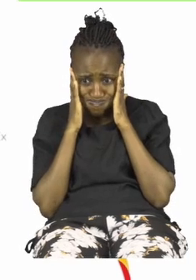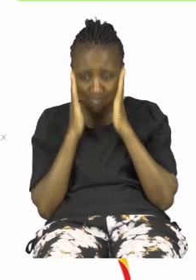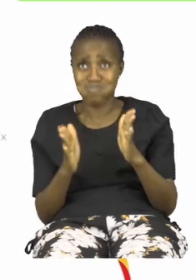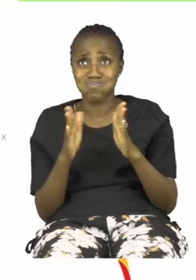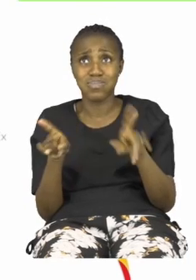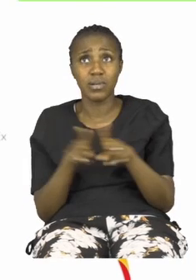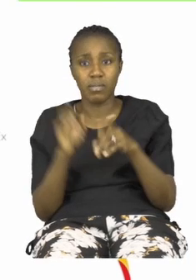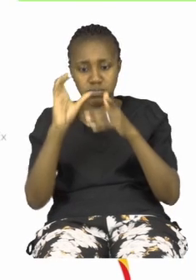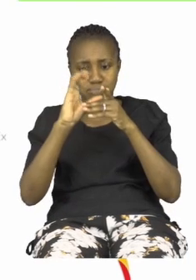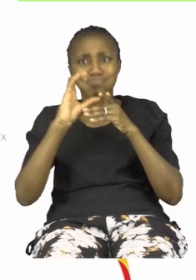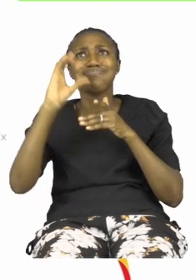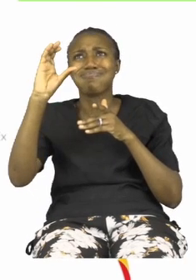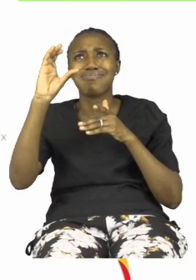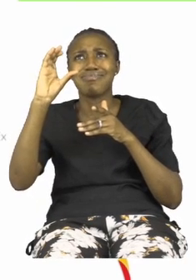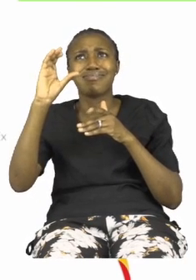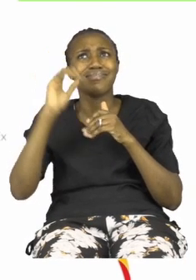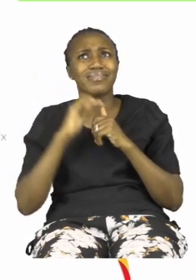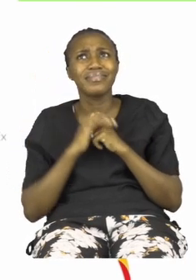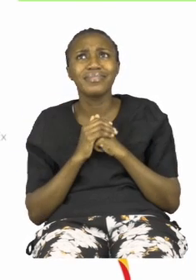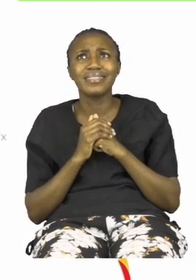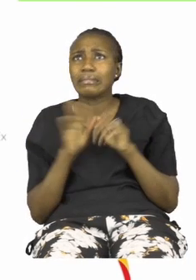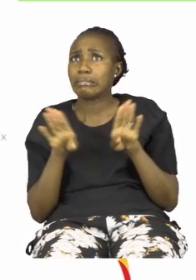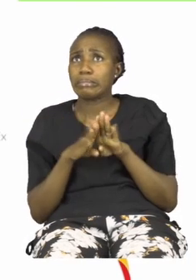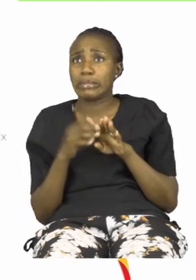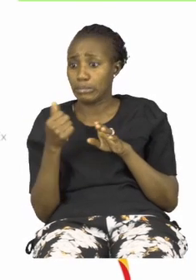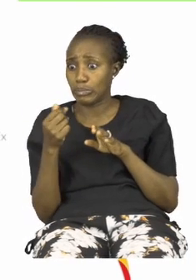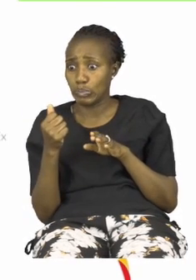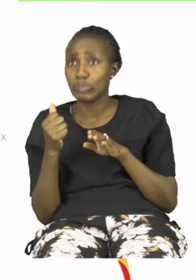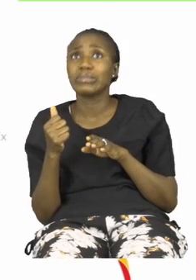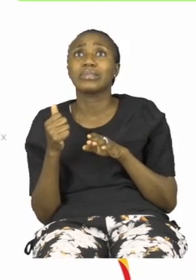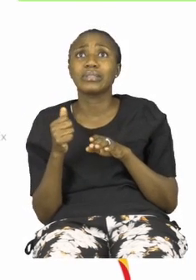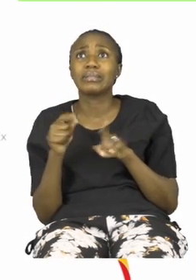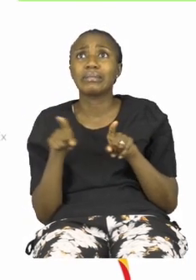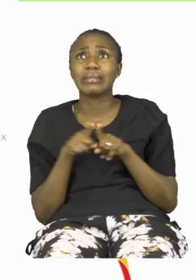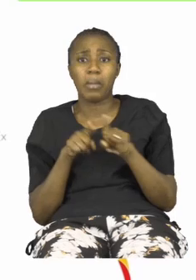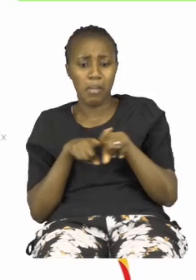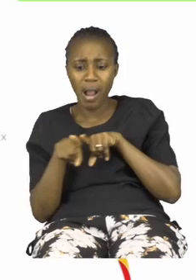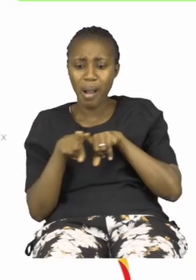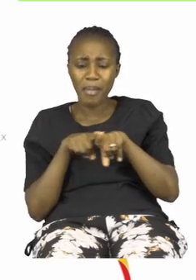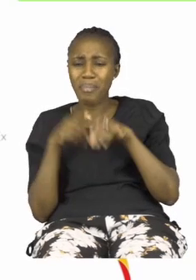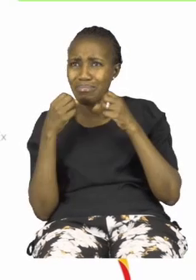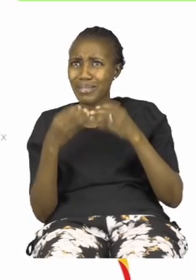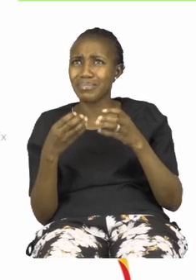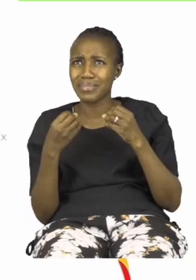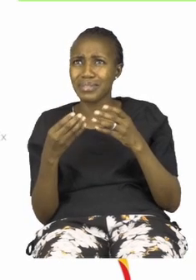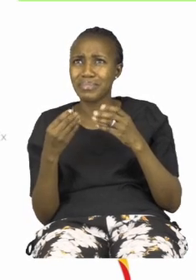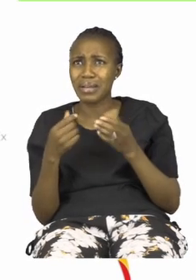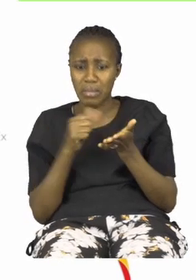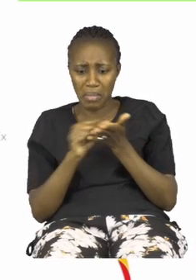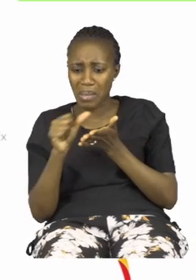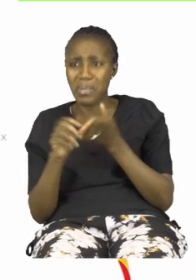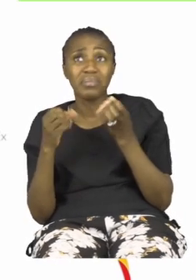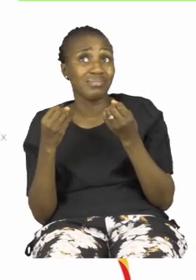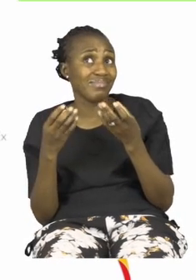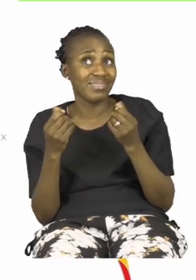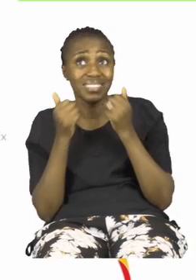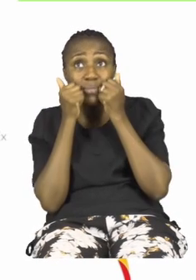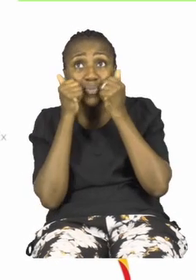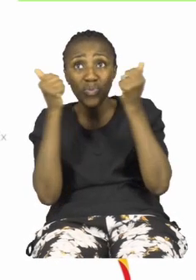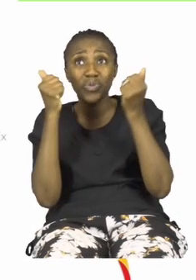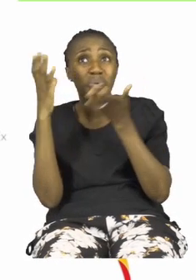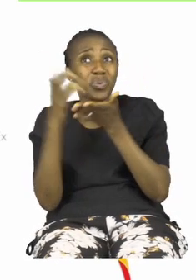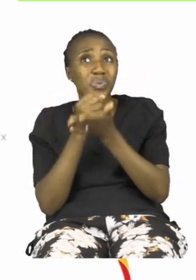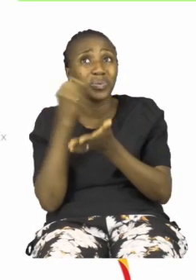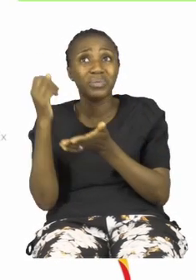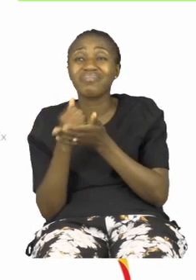actually a whole career for them. Yeah. So they make money out of it. Obviously, like the competitions are much more than it is here in Namibia.